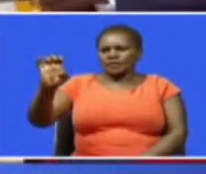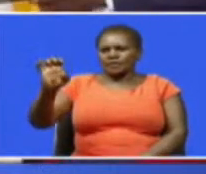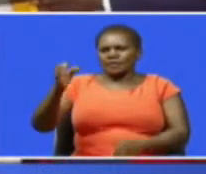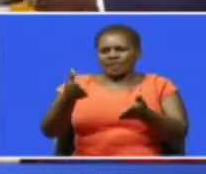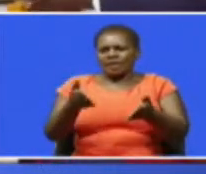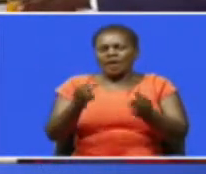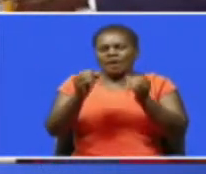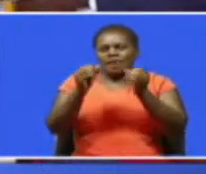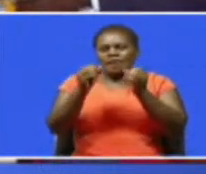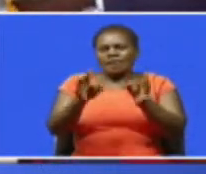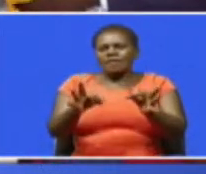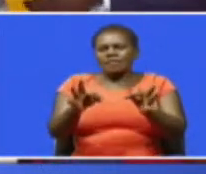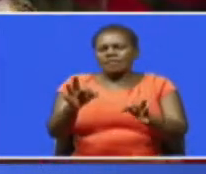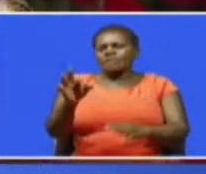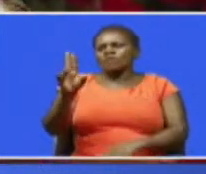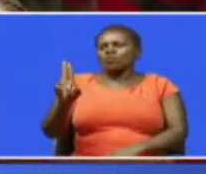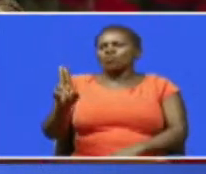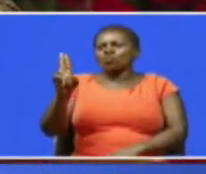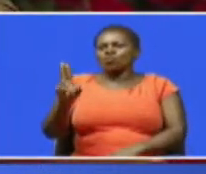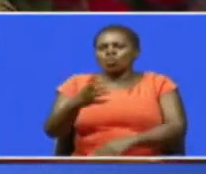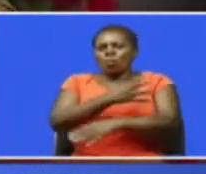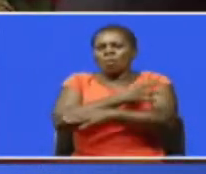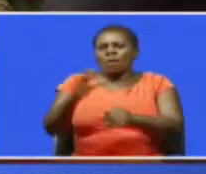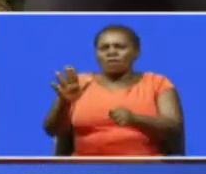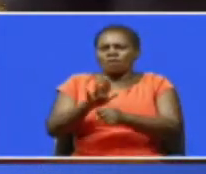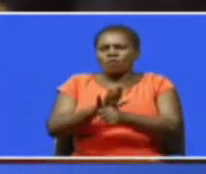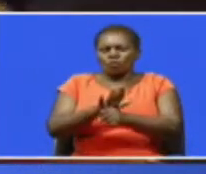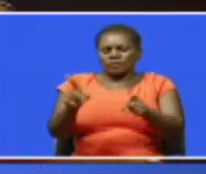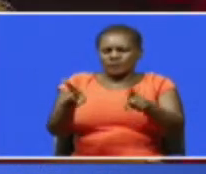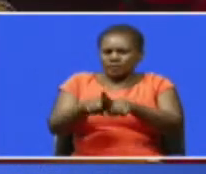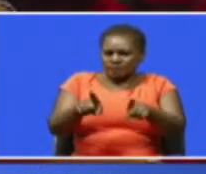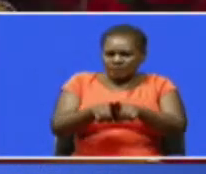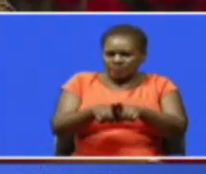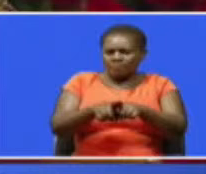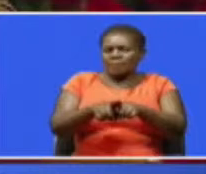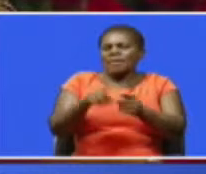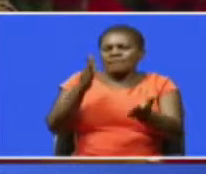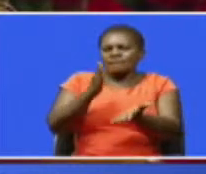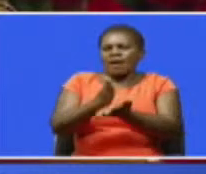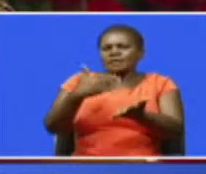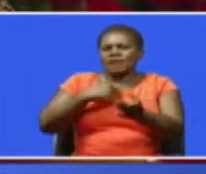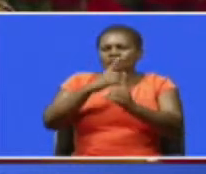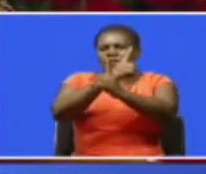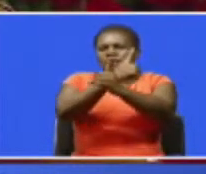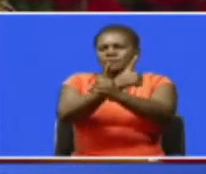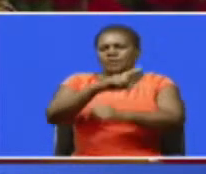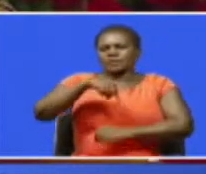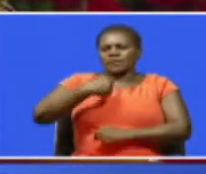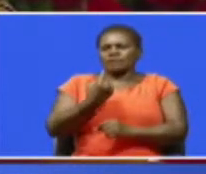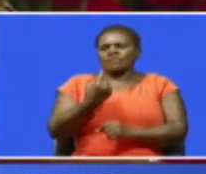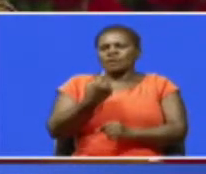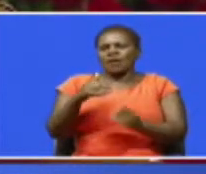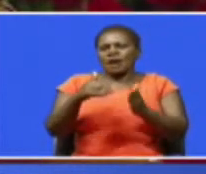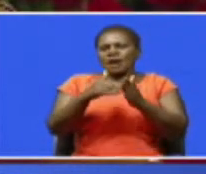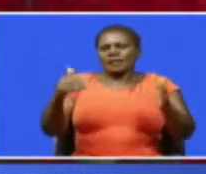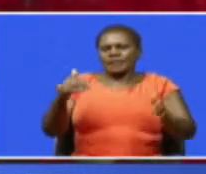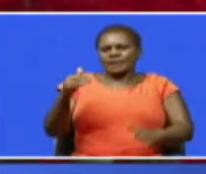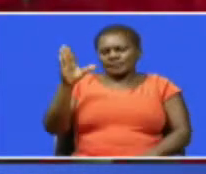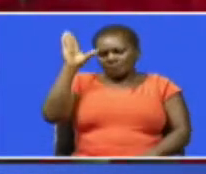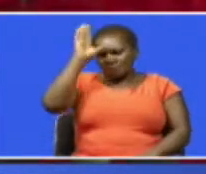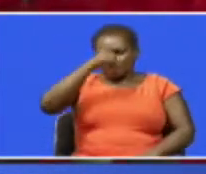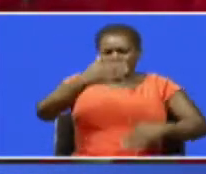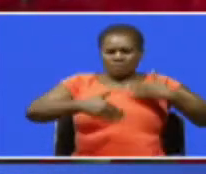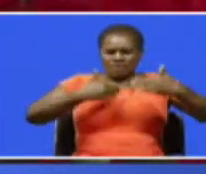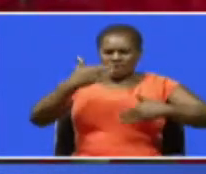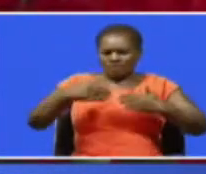present should Kenyatta convene the powerful organ, and is also entitled to defend himself against the gross misconduct